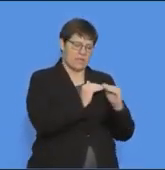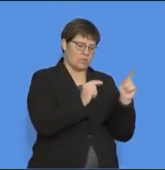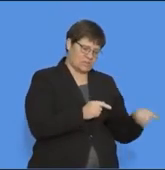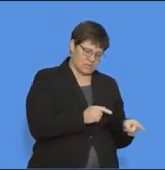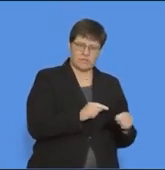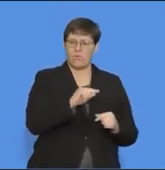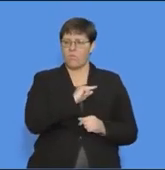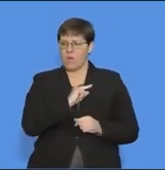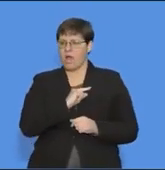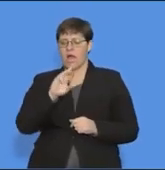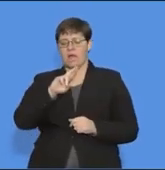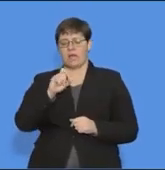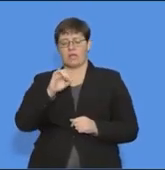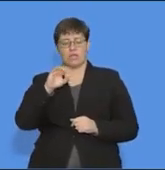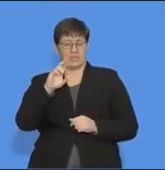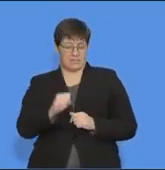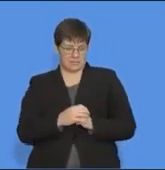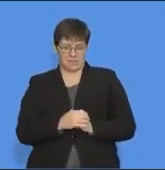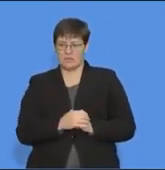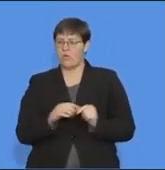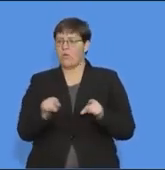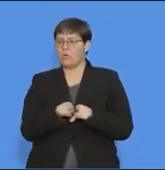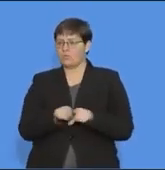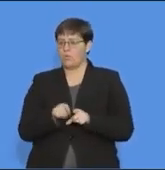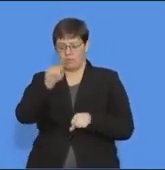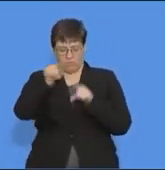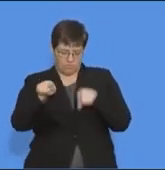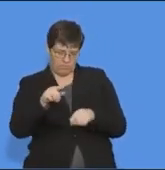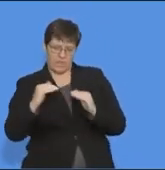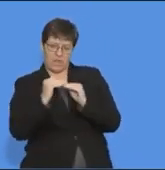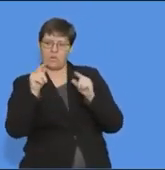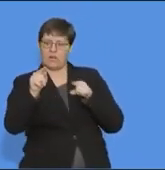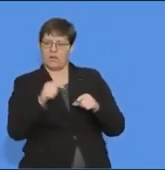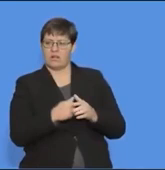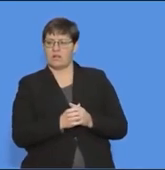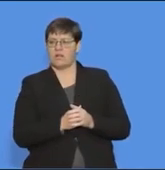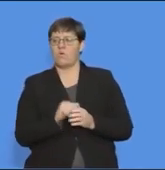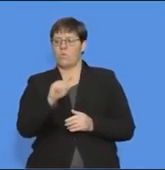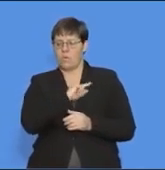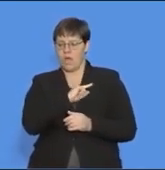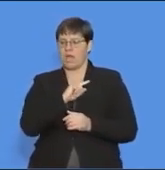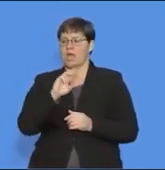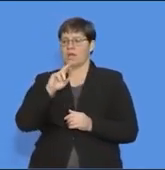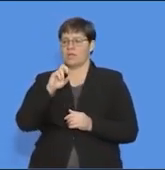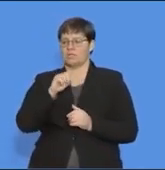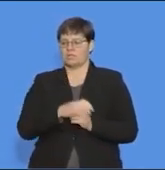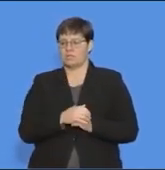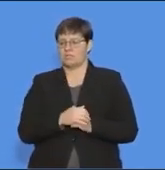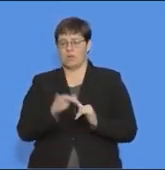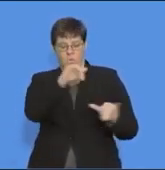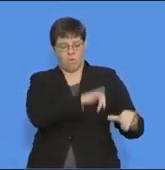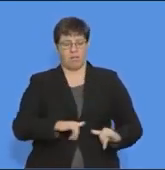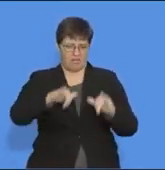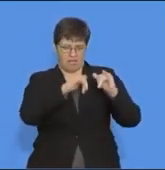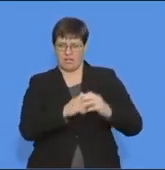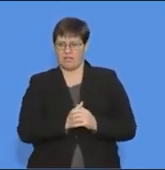that because it is the radii, and also that being equals to, I'm just going to erase one because they are all